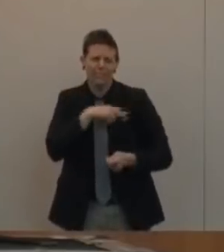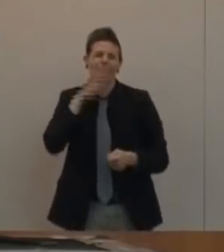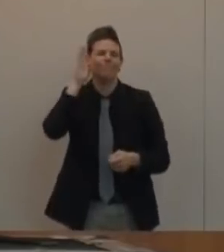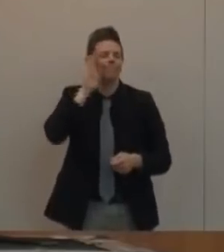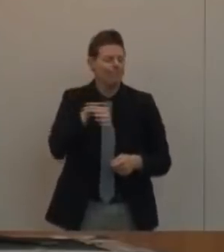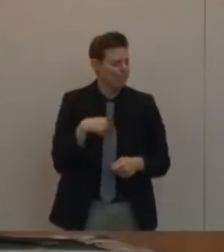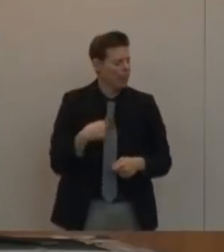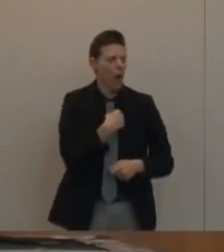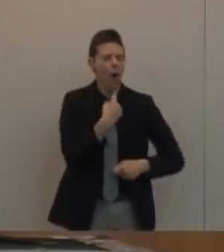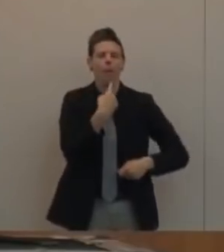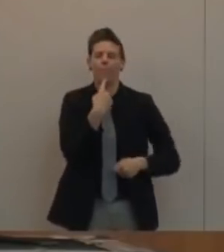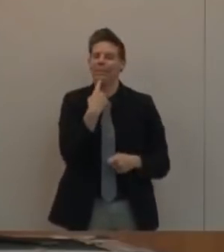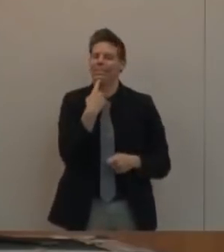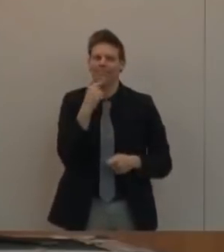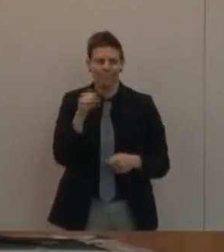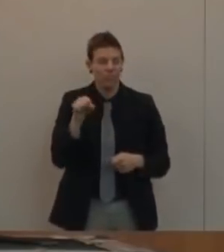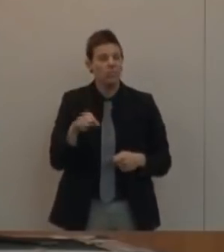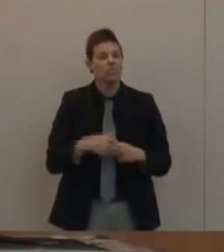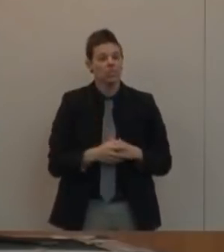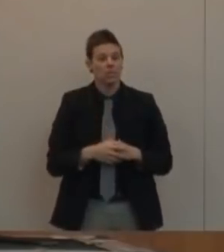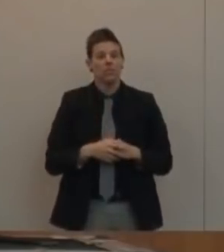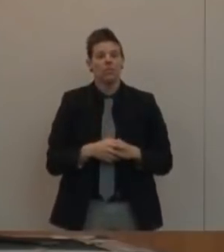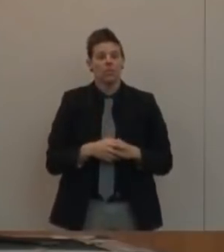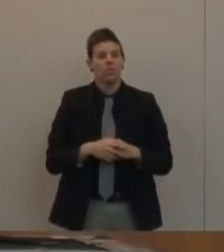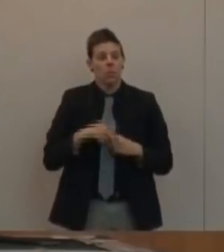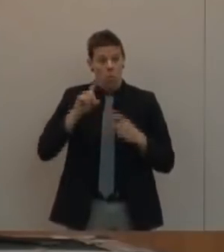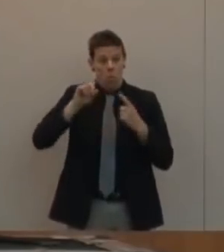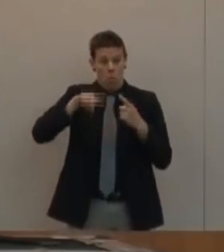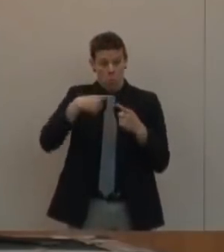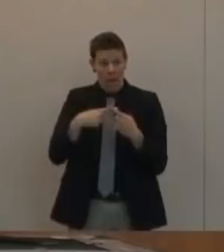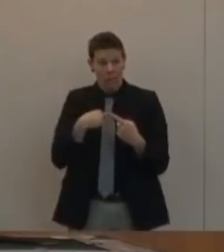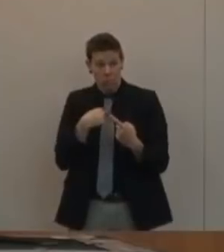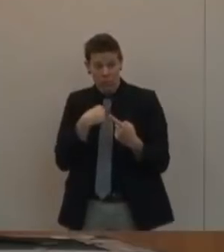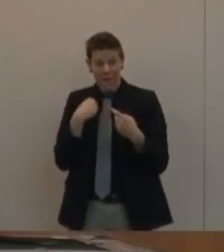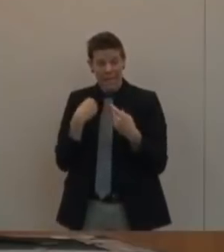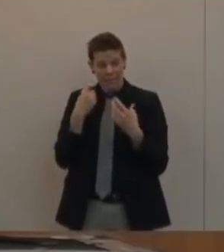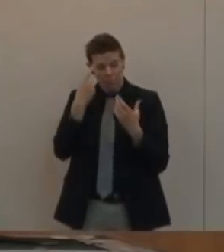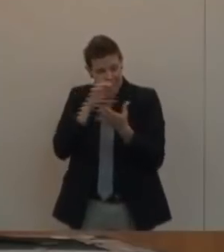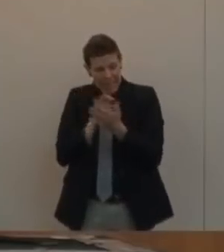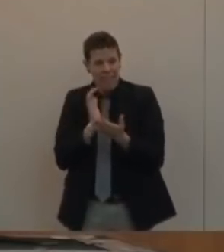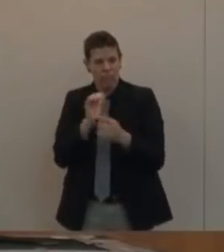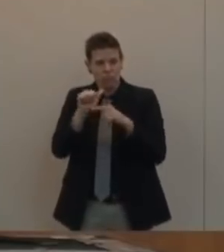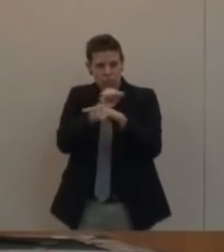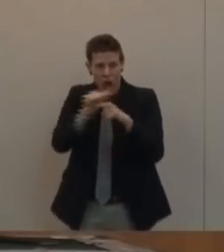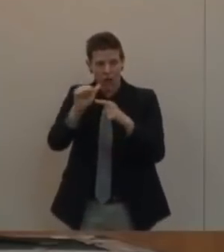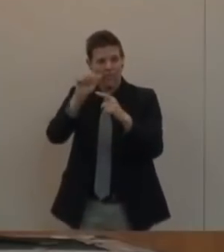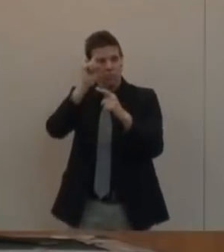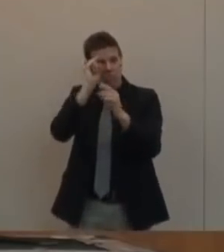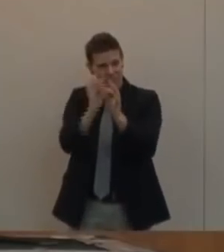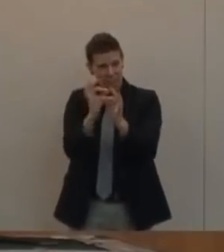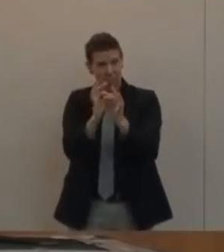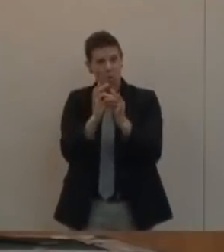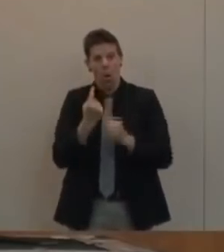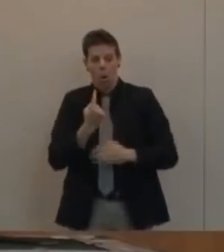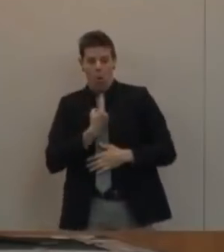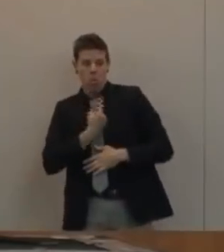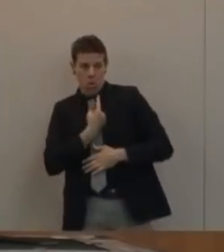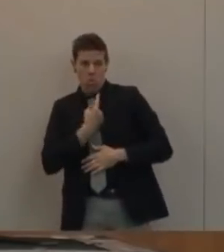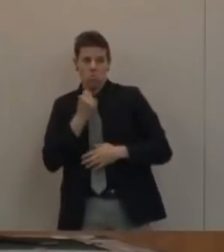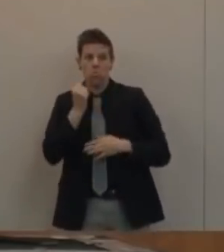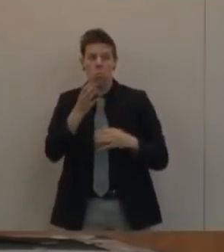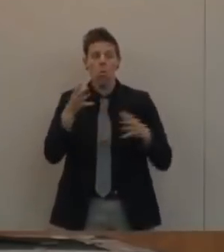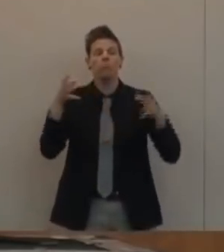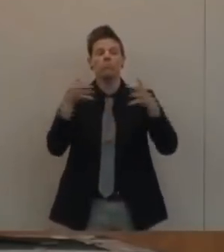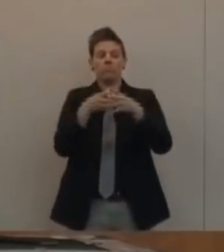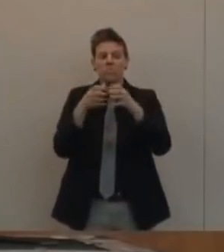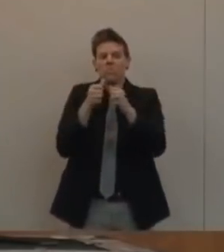that, and we provide and we practice our faith alone or with our families or at our